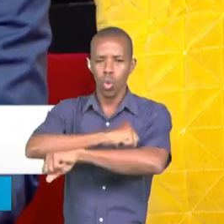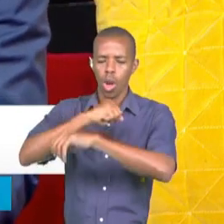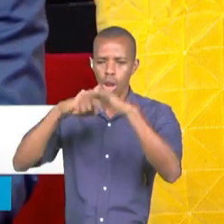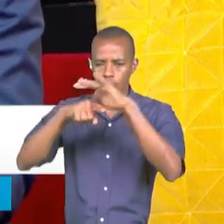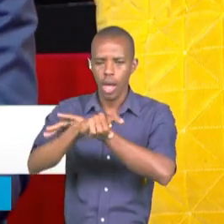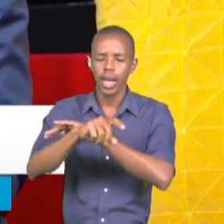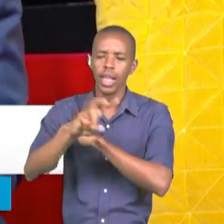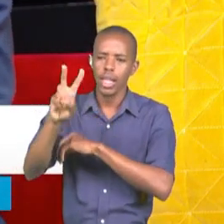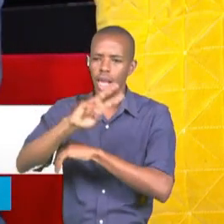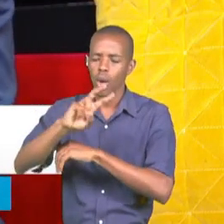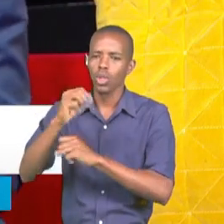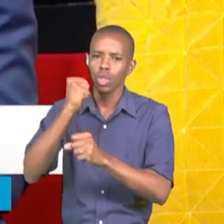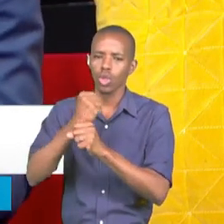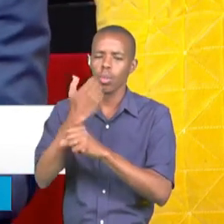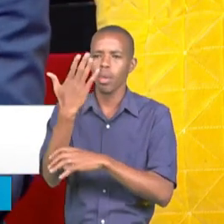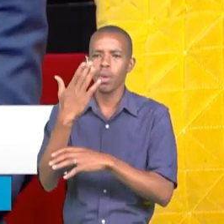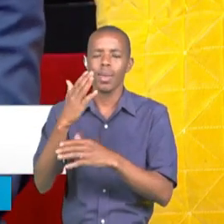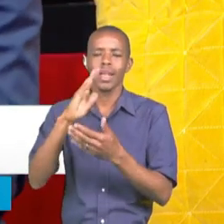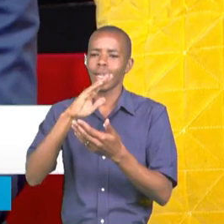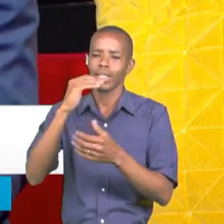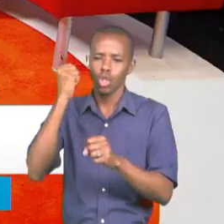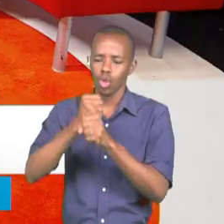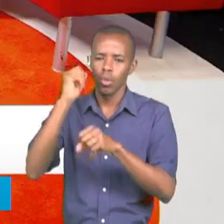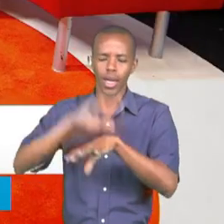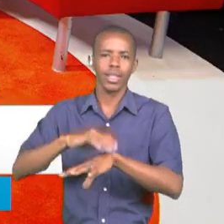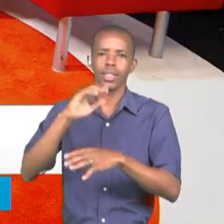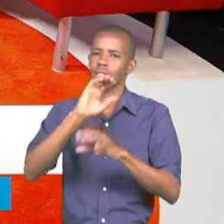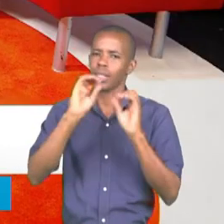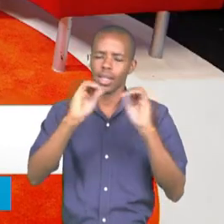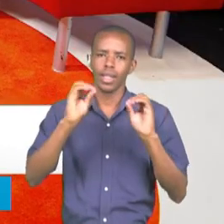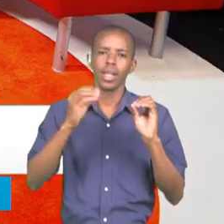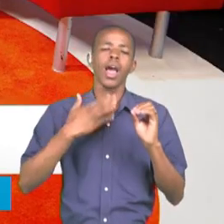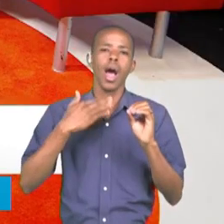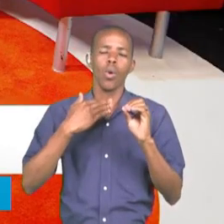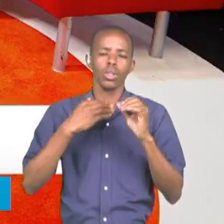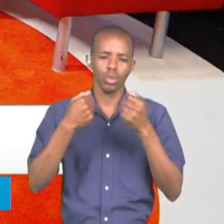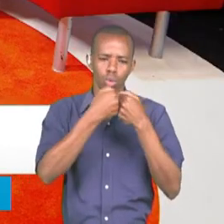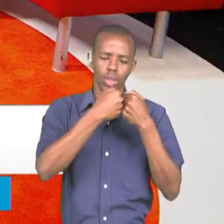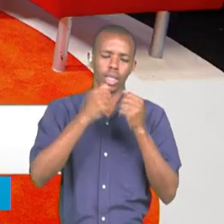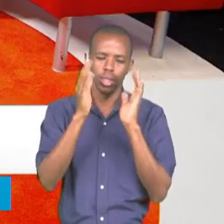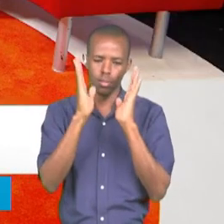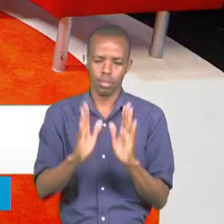these offices with their papers, but nothing is coming back. What's your advice? I want to challenge these people.